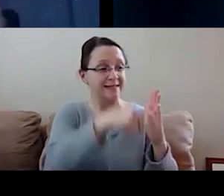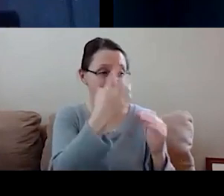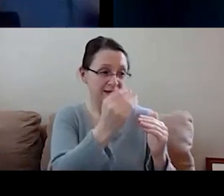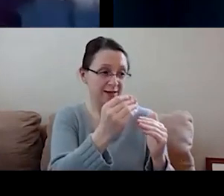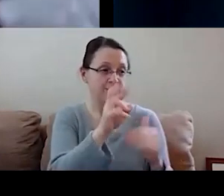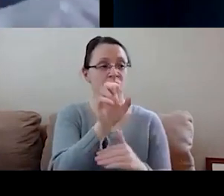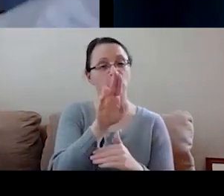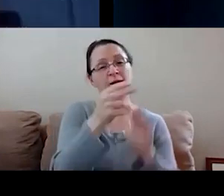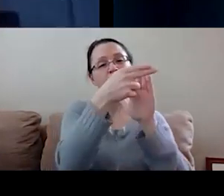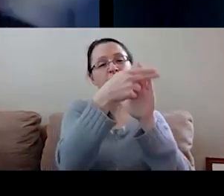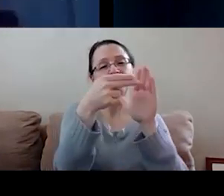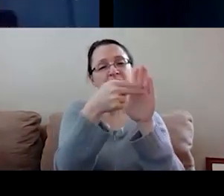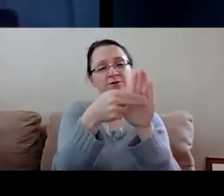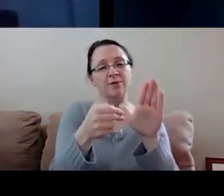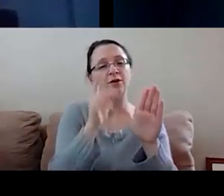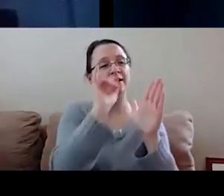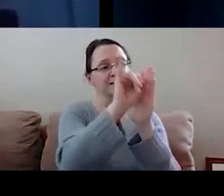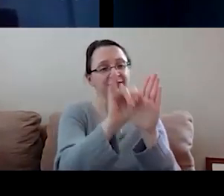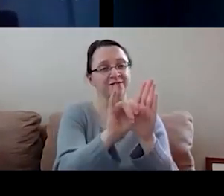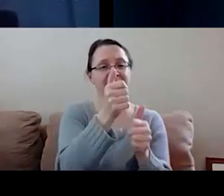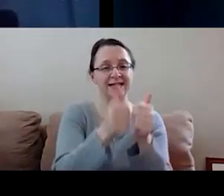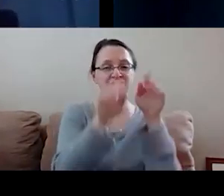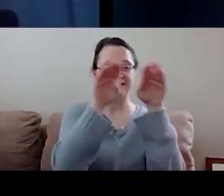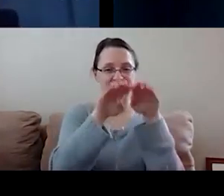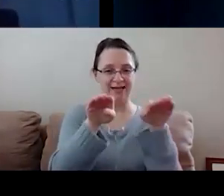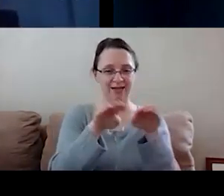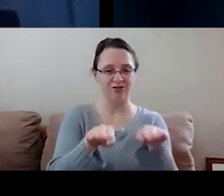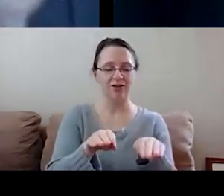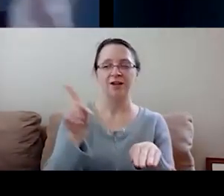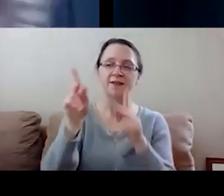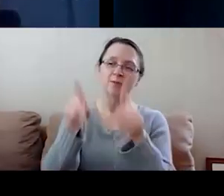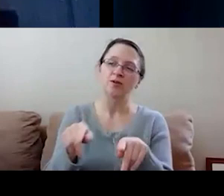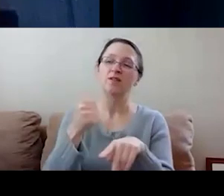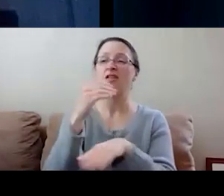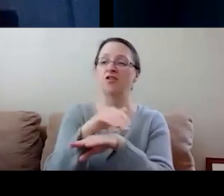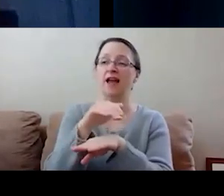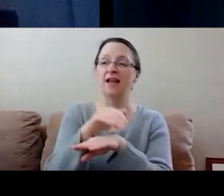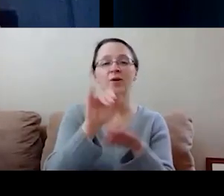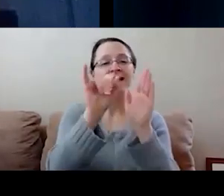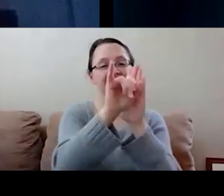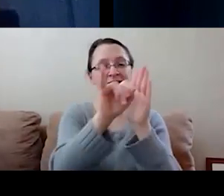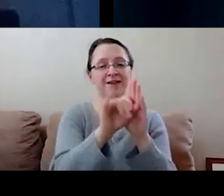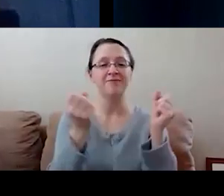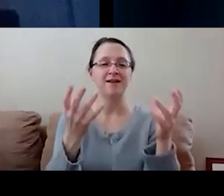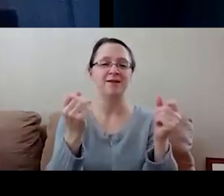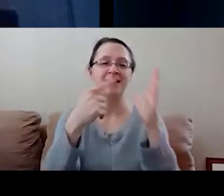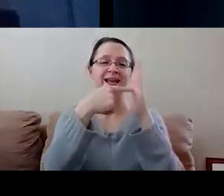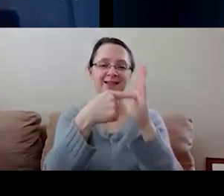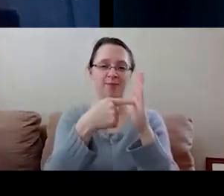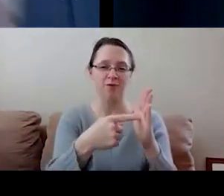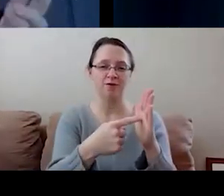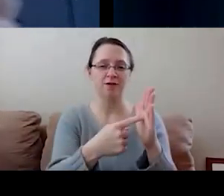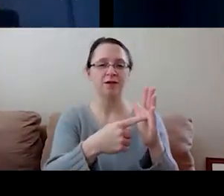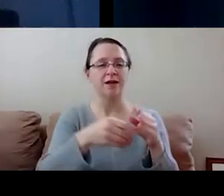REM. This is another person. This is a third person on a different night, and keep doing that for many, many examples. And then